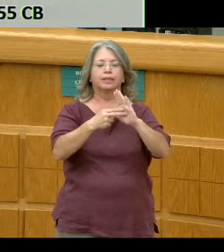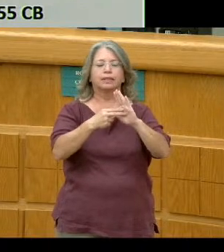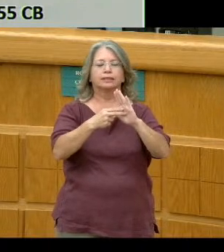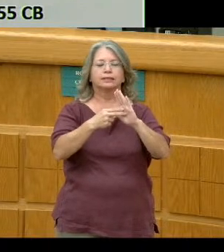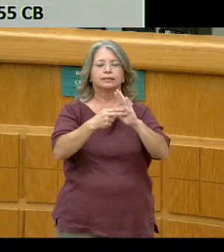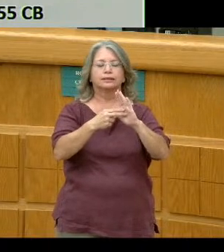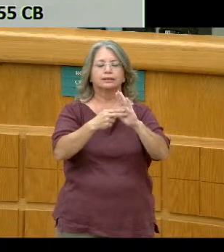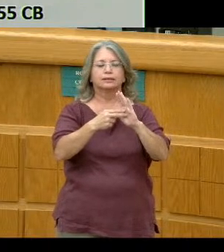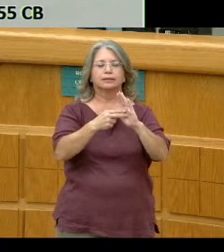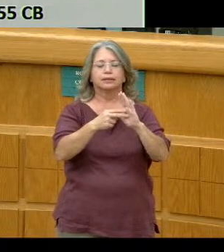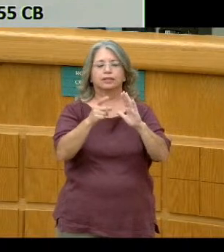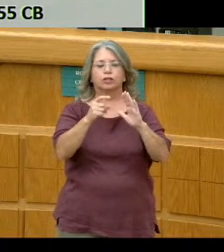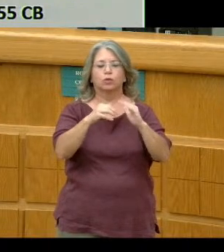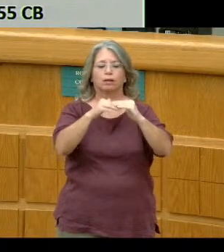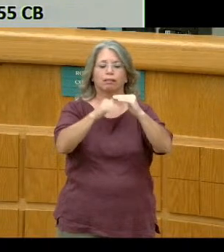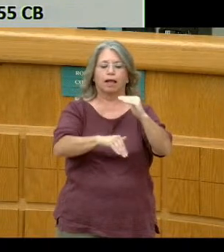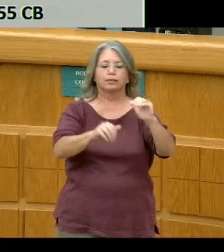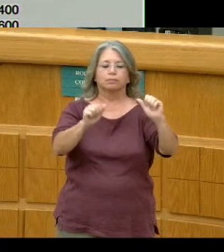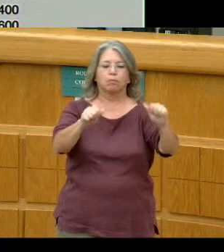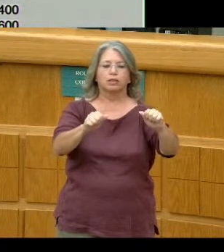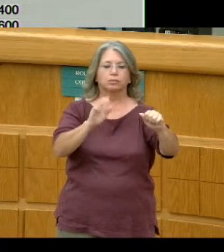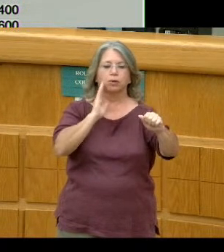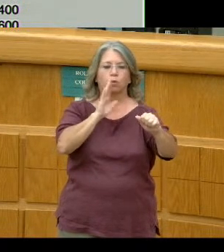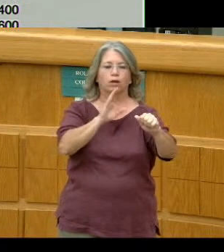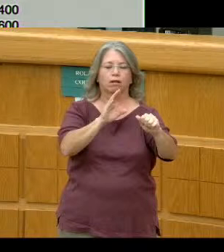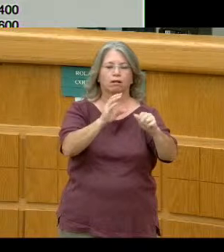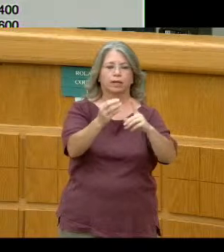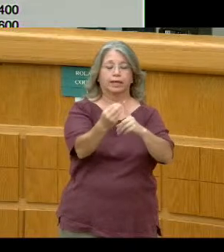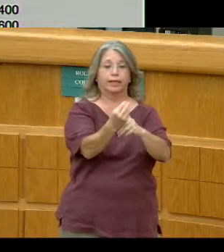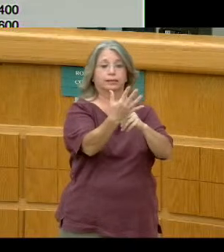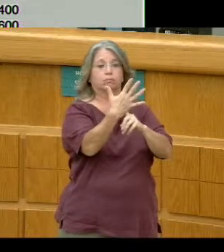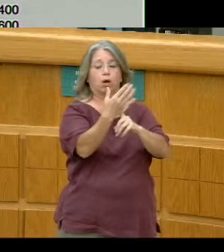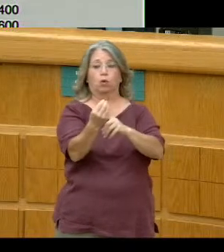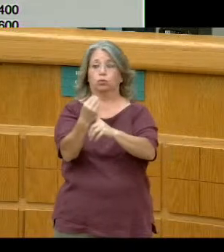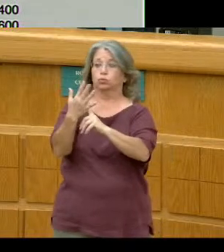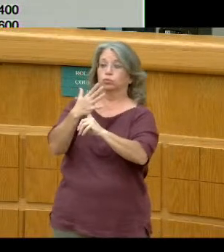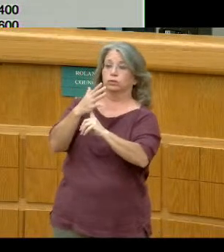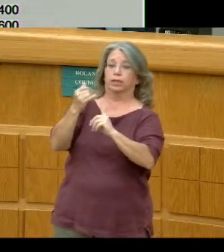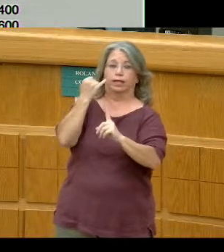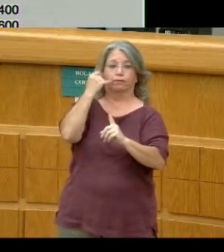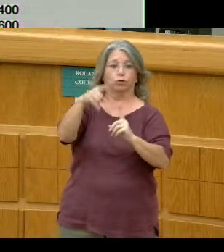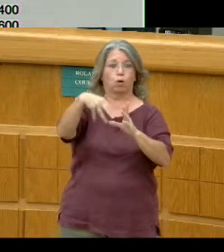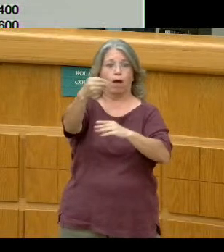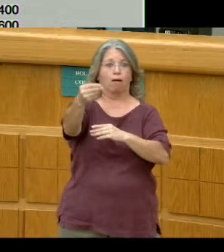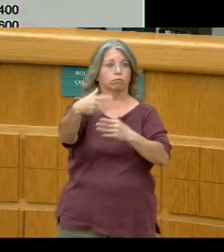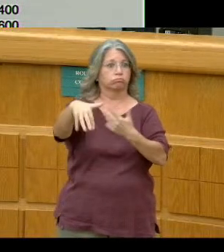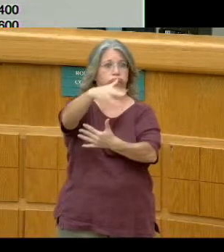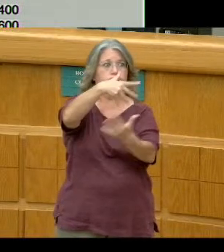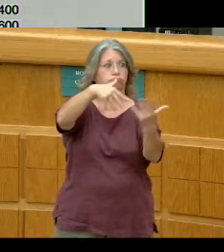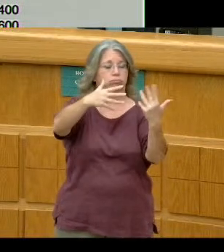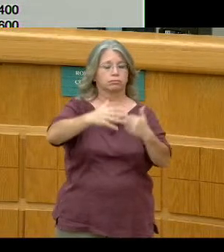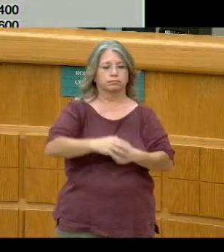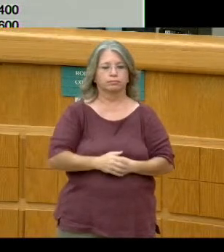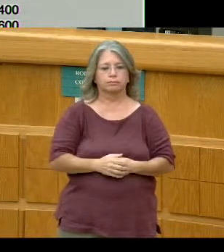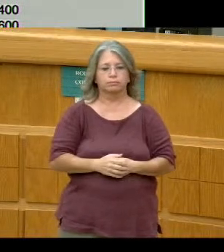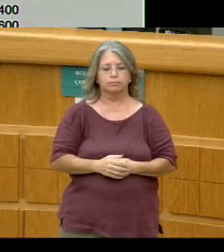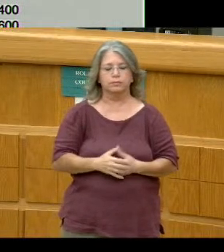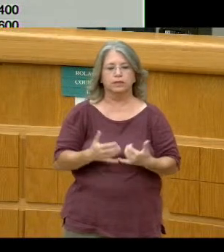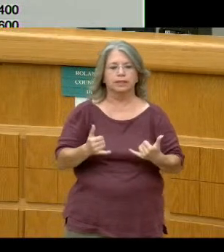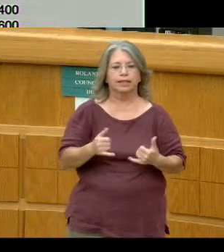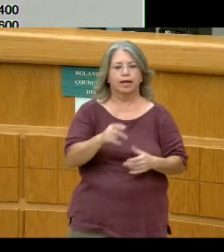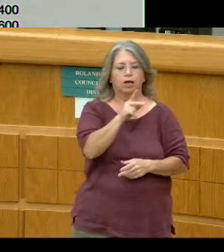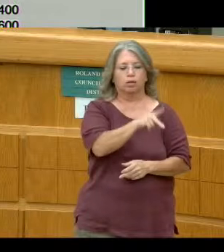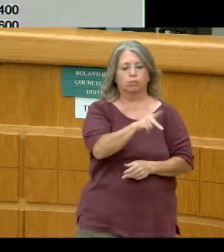there, and then less likely to pass it on to others. Next, for the proportion of positives, I know there's